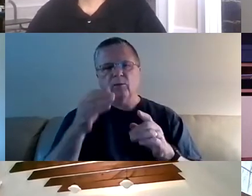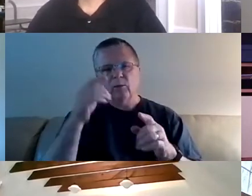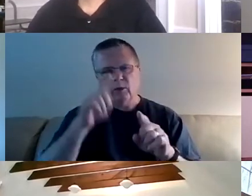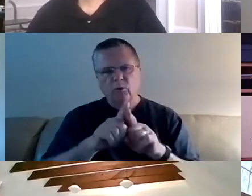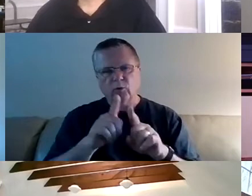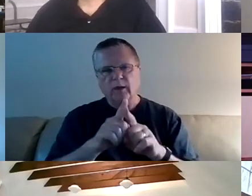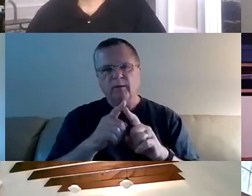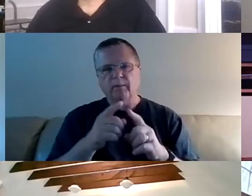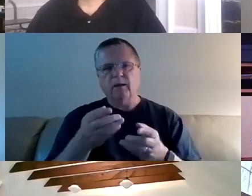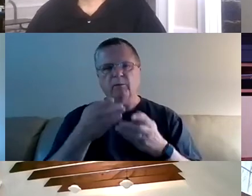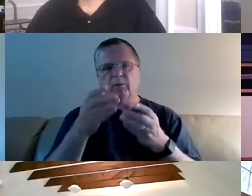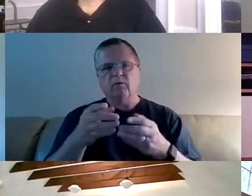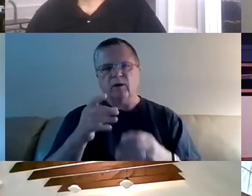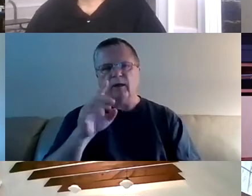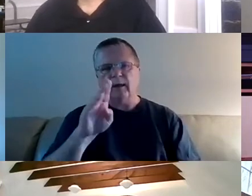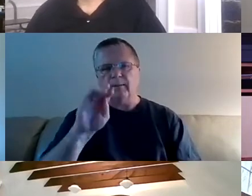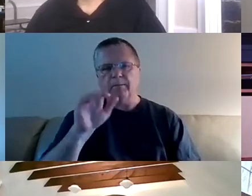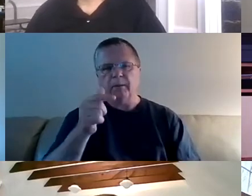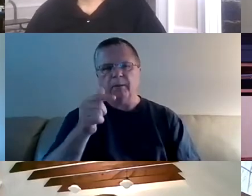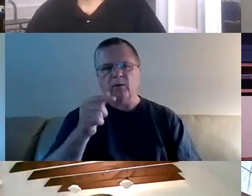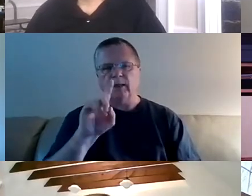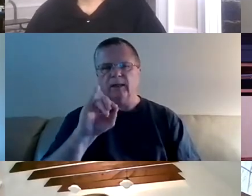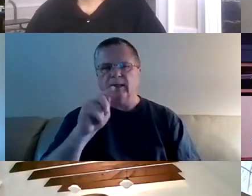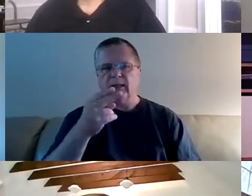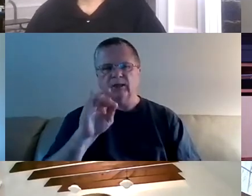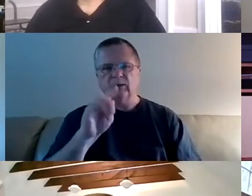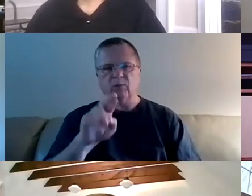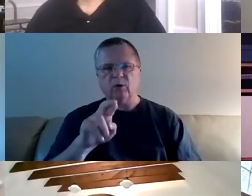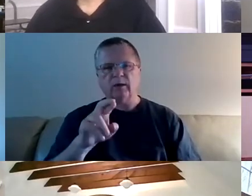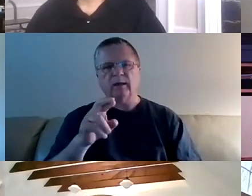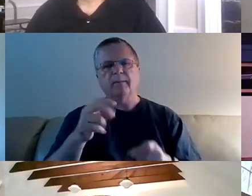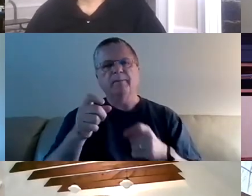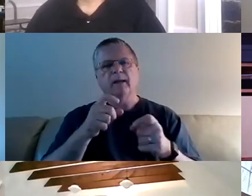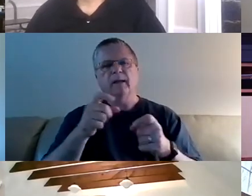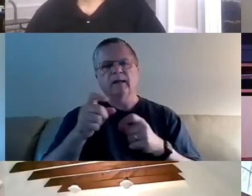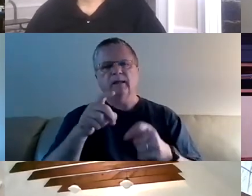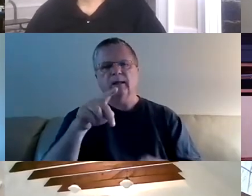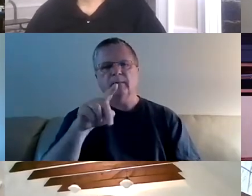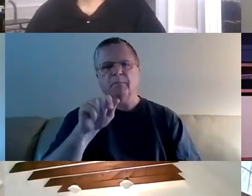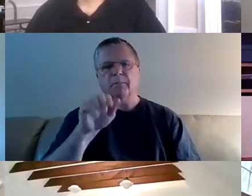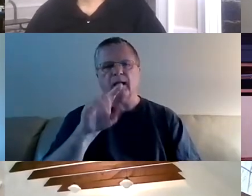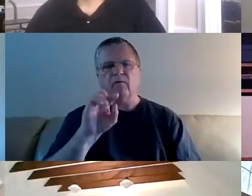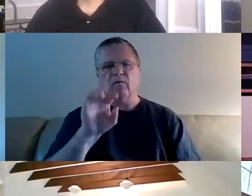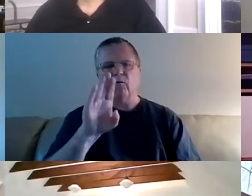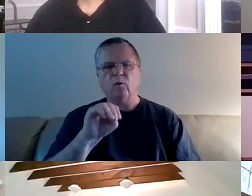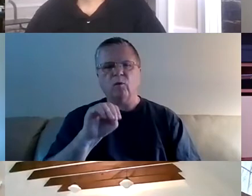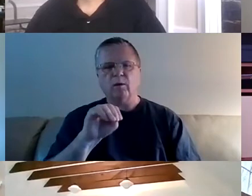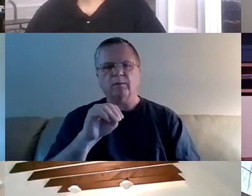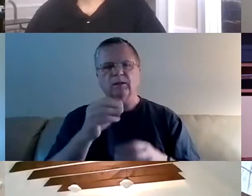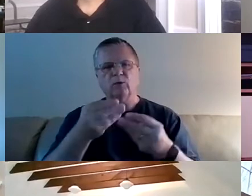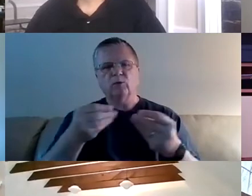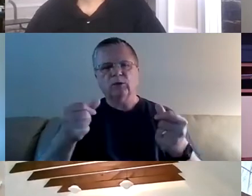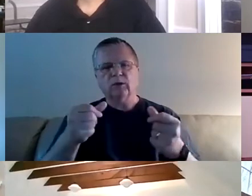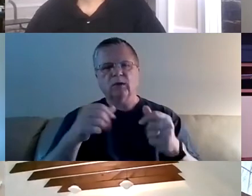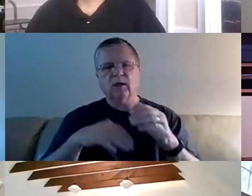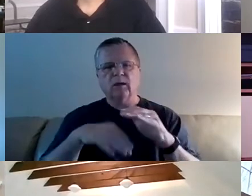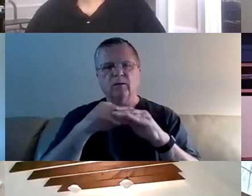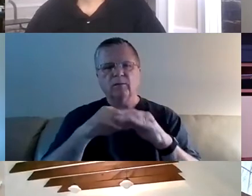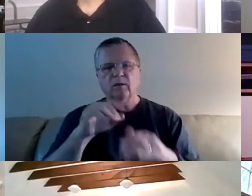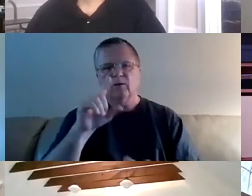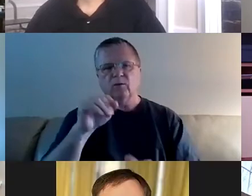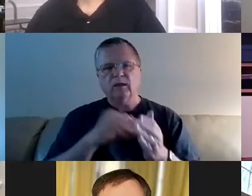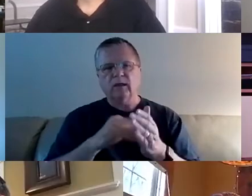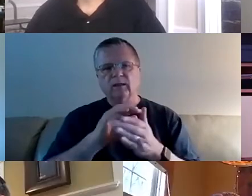building benchmarking management platform software solution for a strong sum not to exceed $20,000